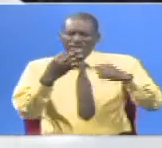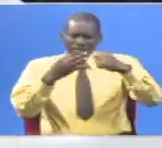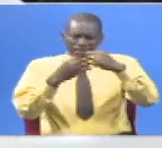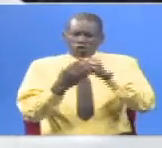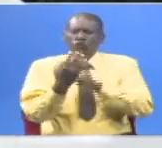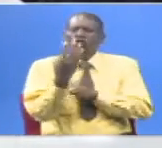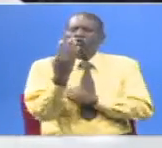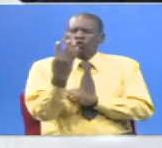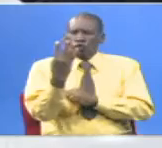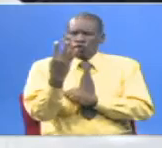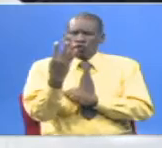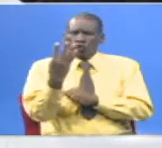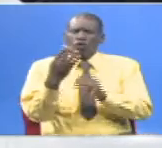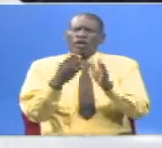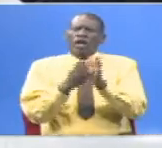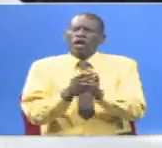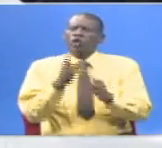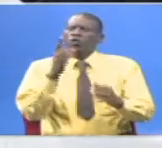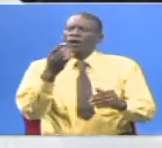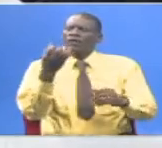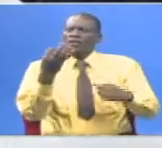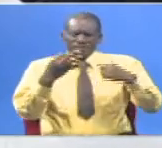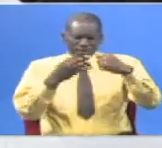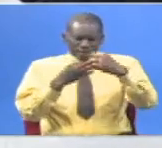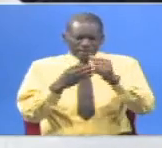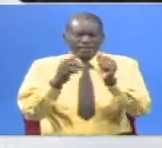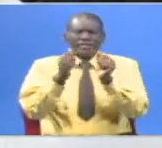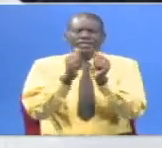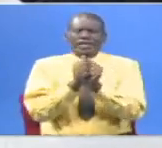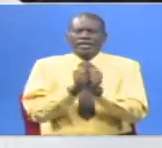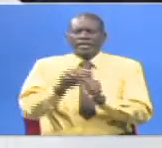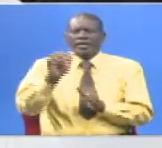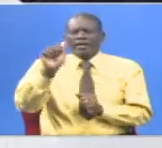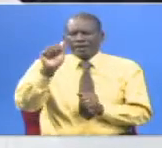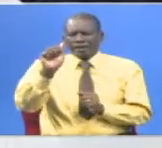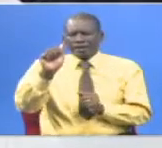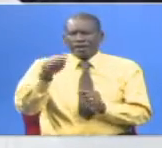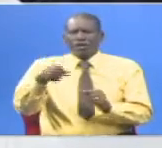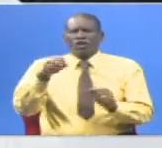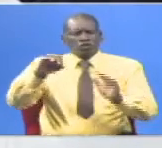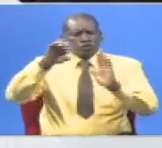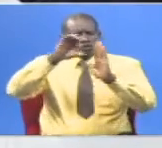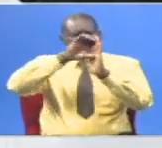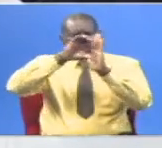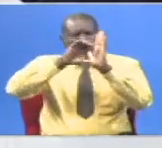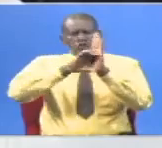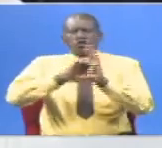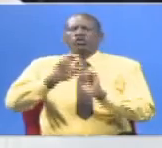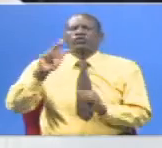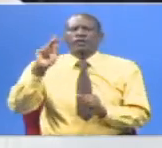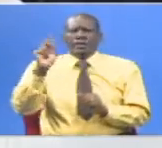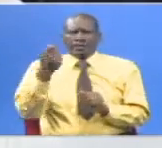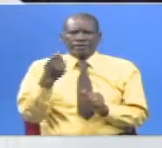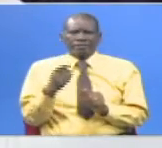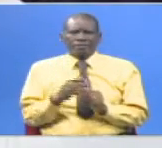138(4), and 138(10A). Of the Constitution of